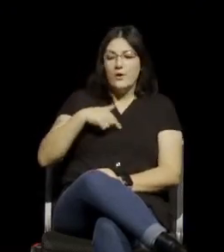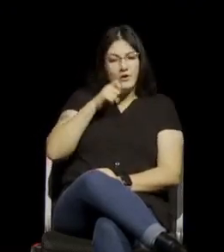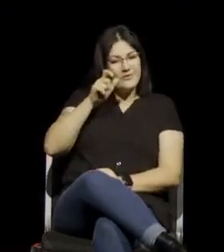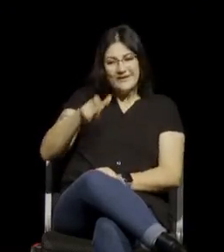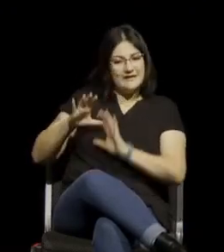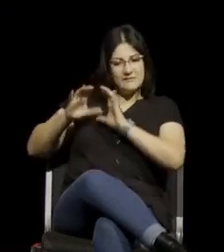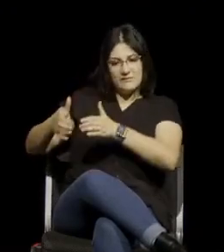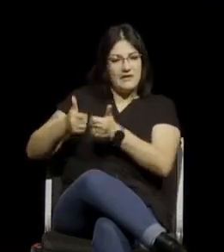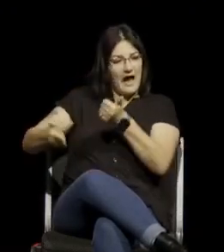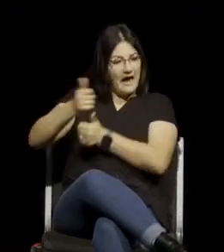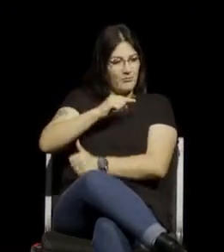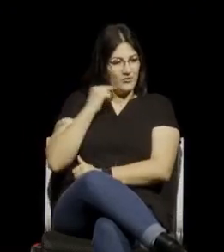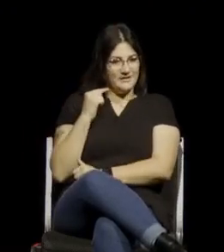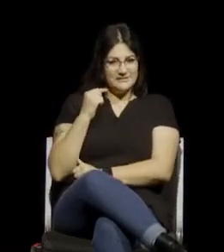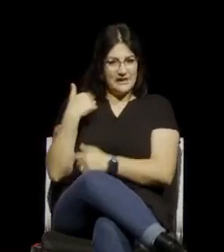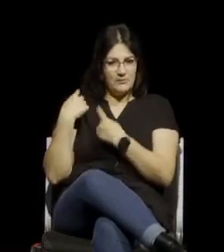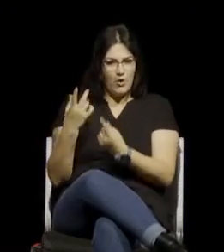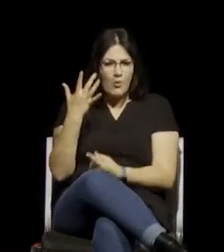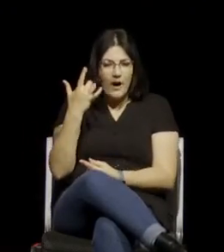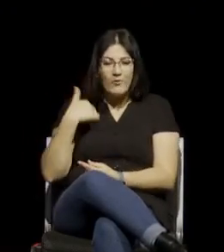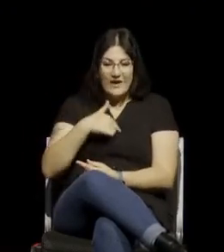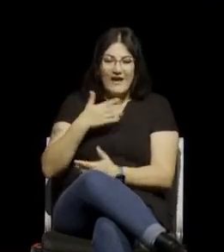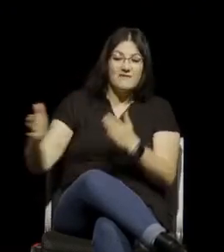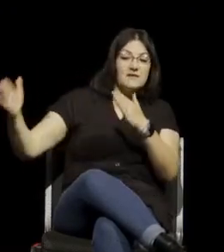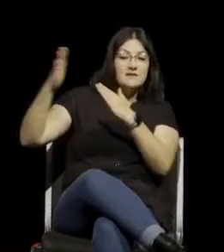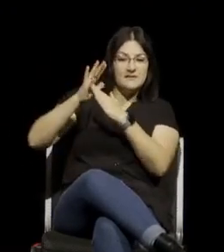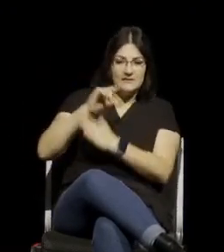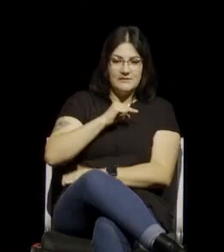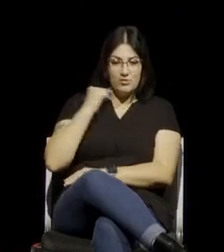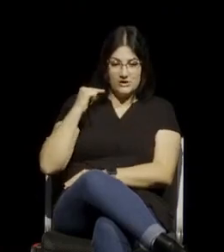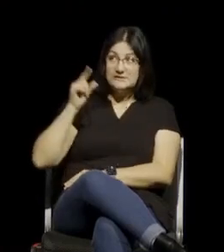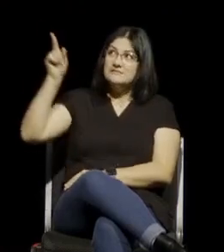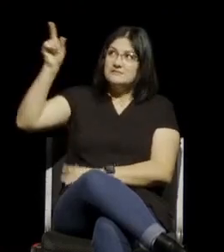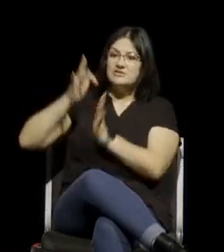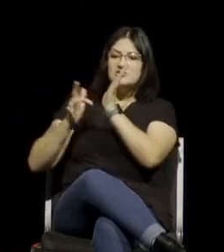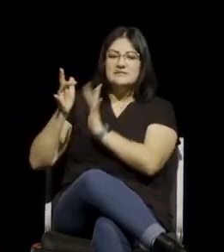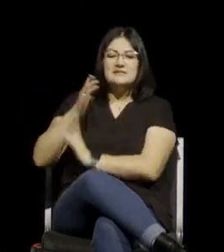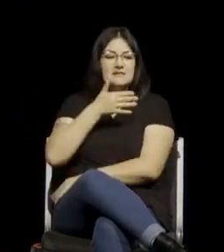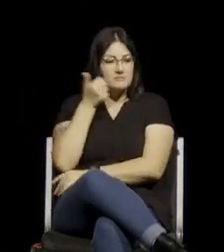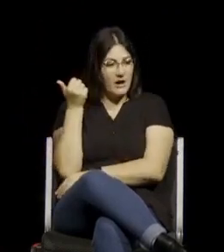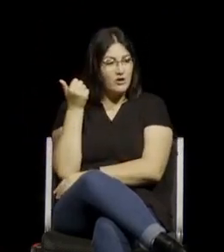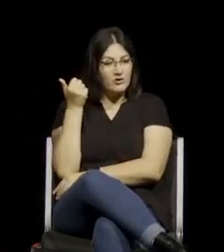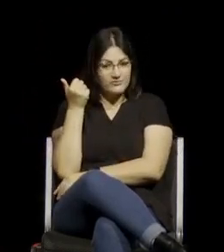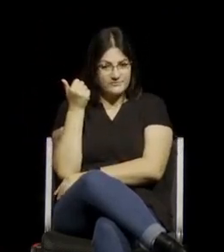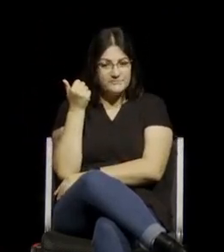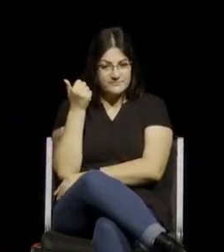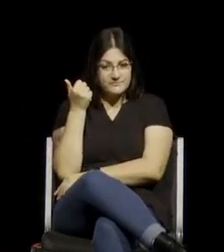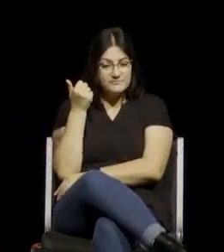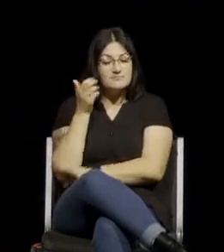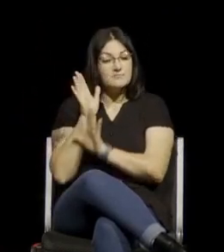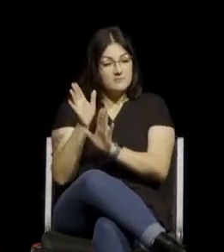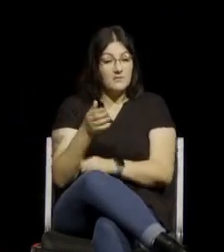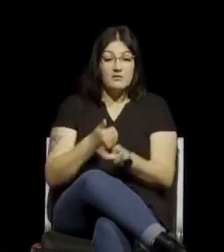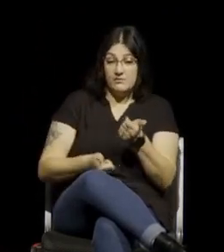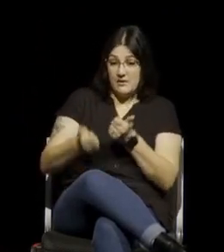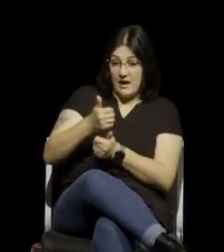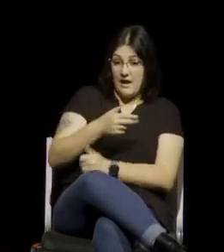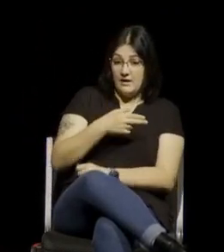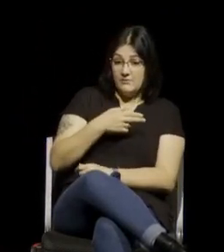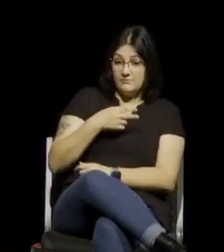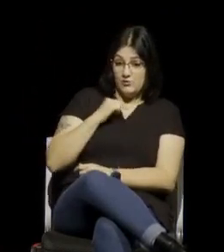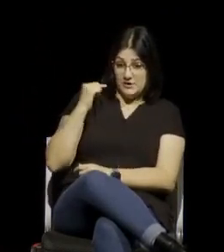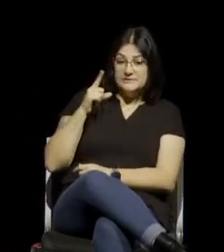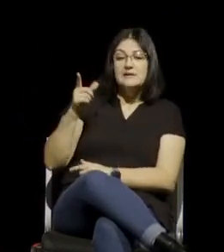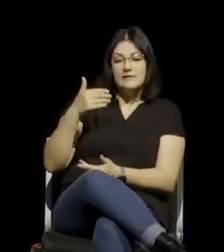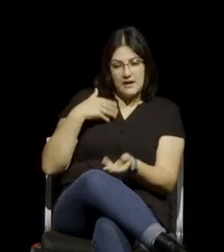anymore because we have Jesus, and Jesus is better. So the high priest, they did serve